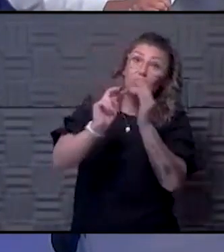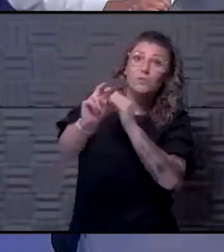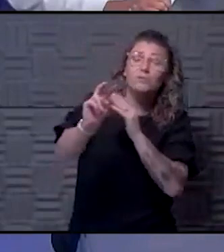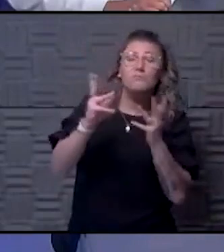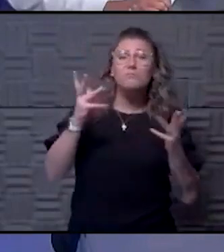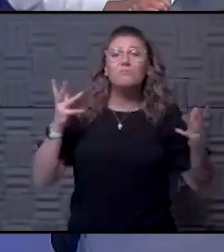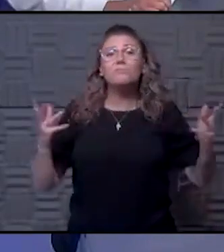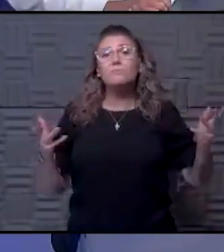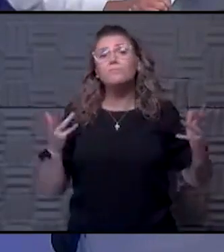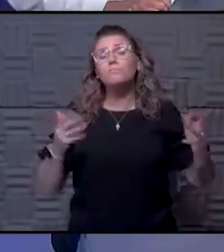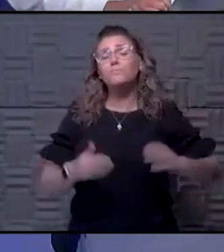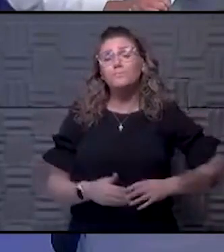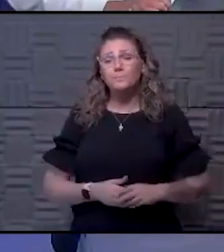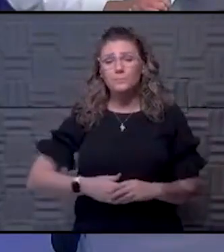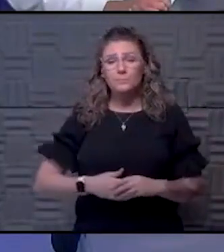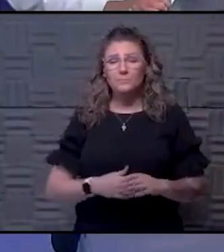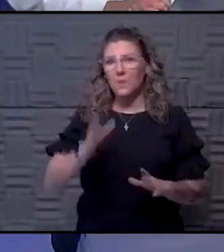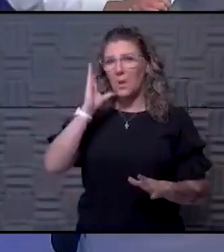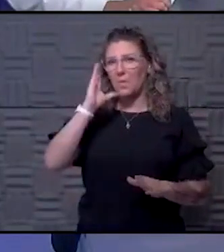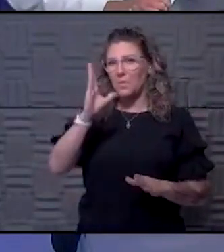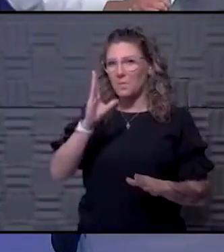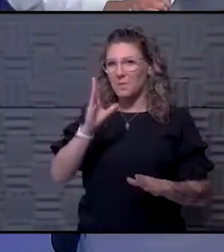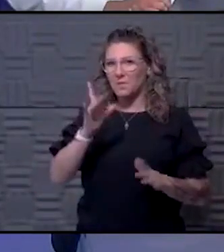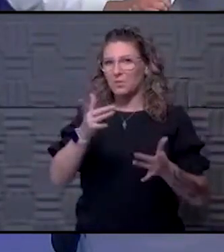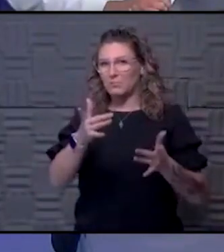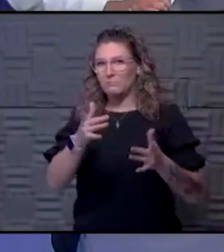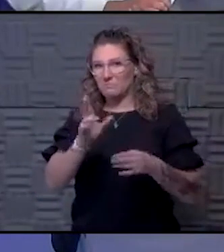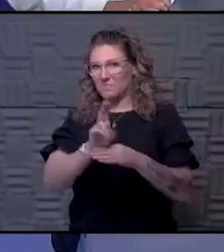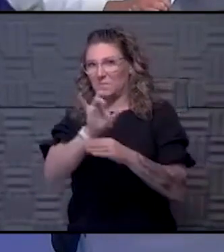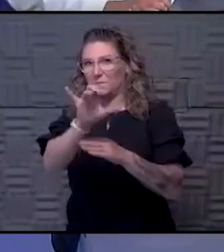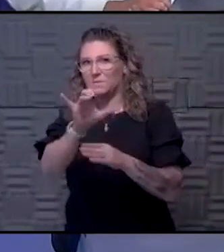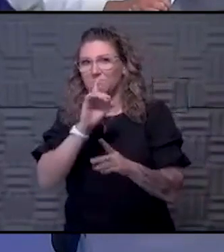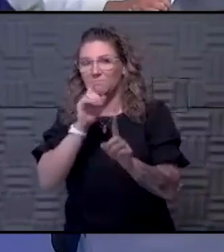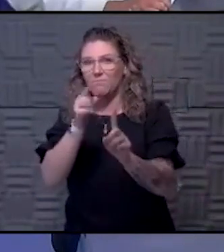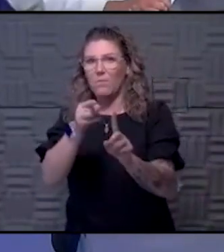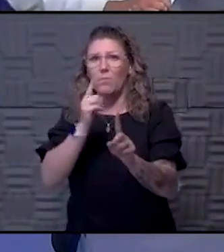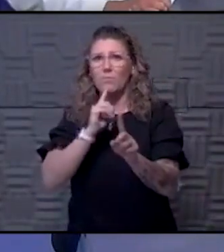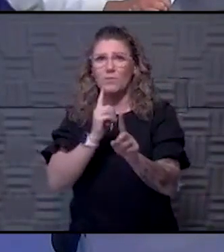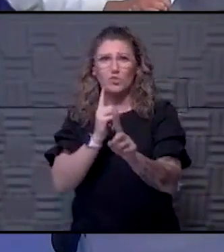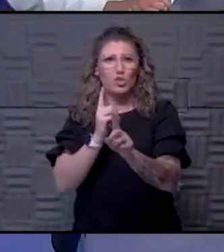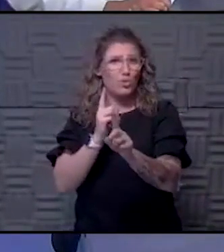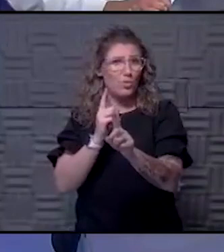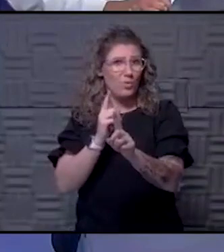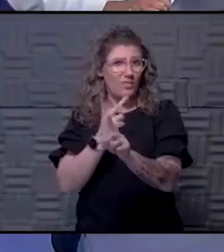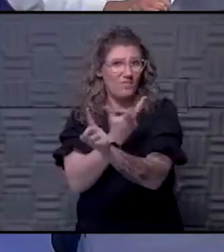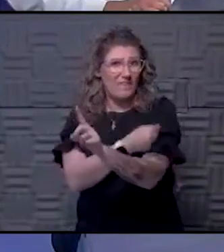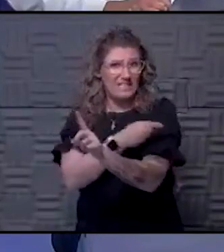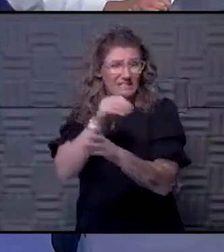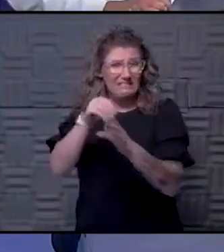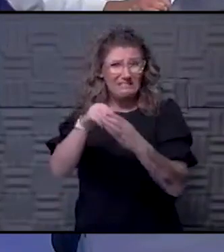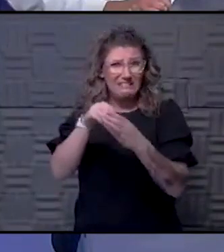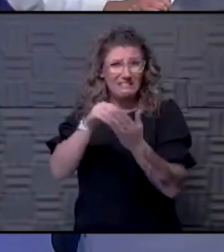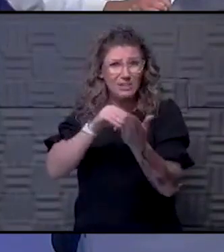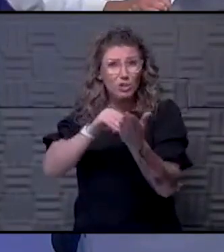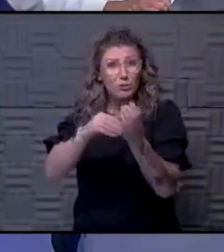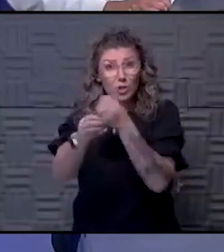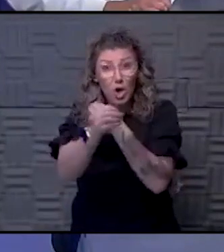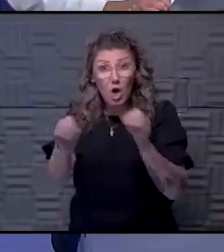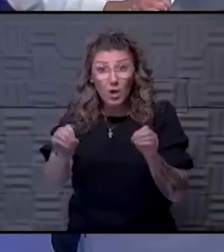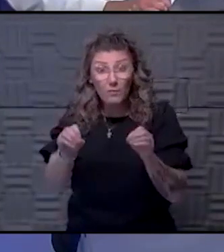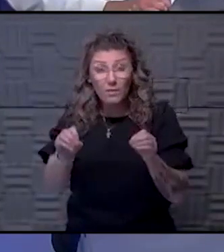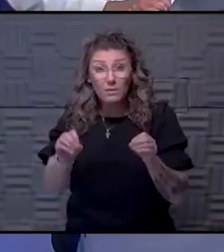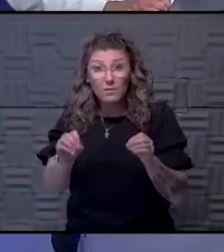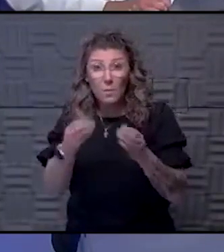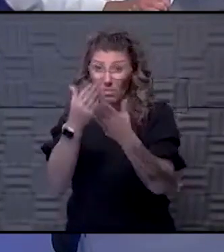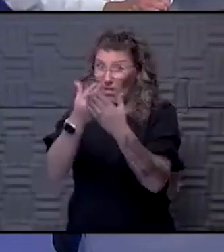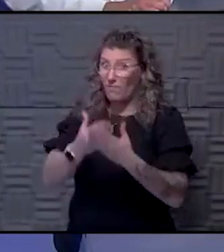get, because I'm going to go with this, the vaccine can be given then in physician offices, because I think there's pretty good evidence out there